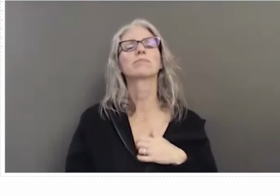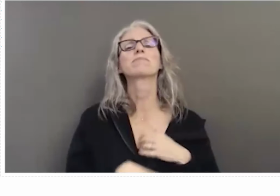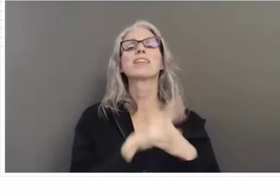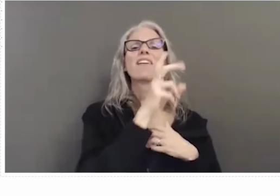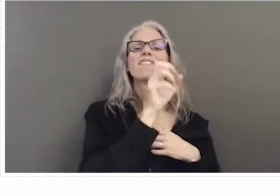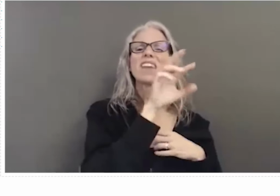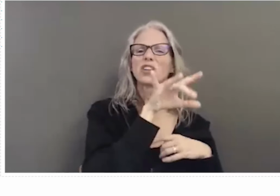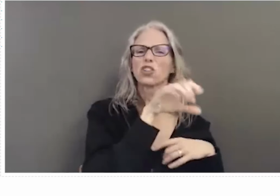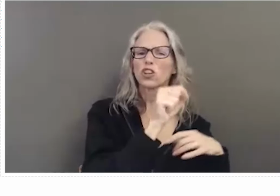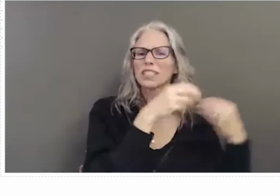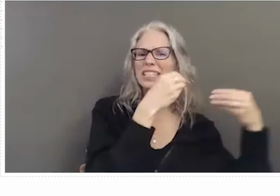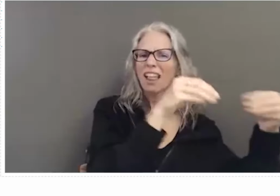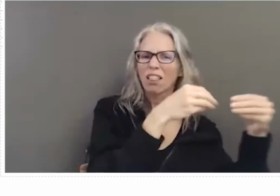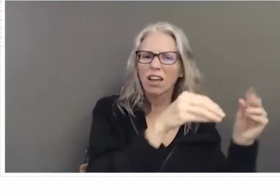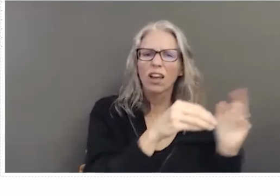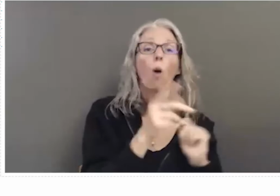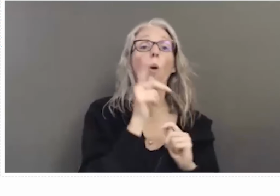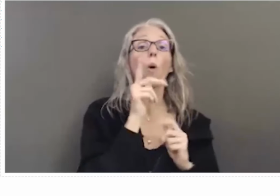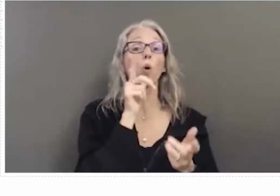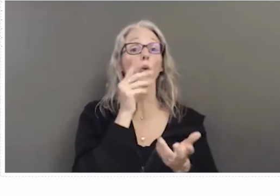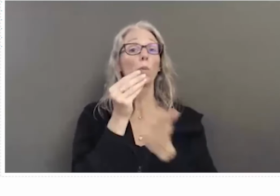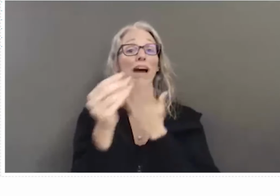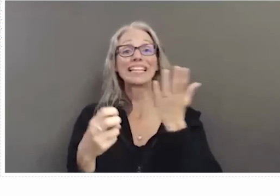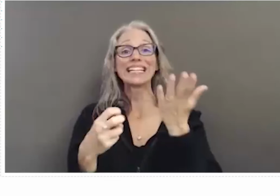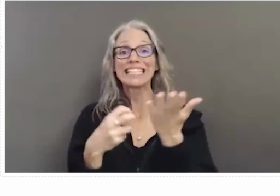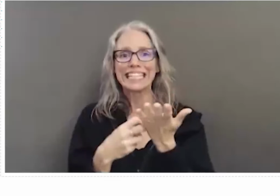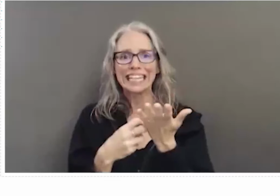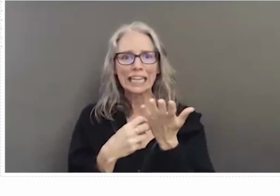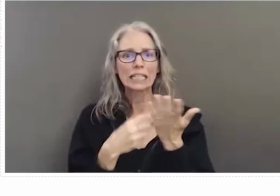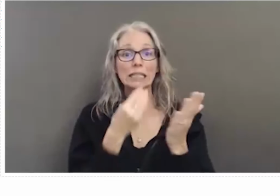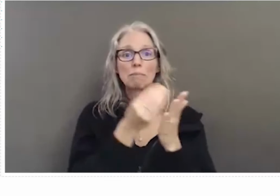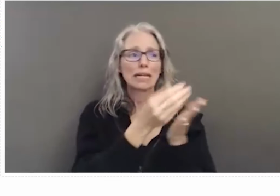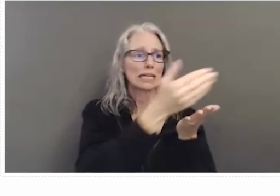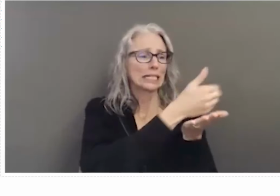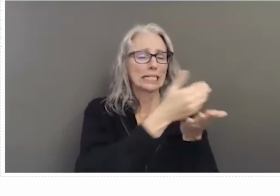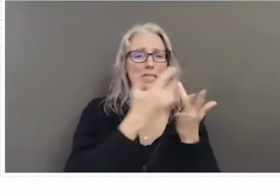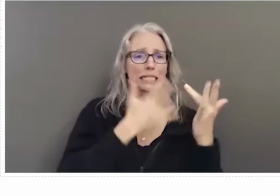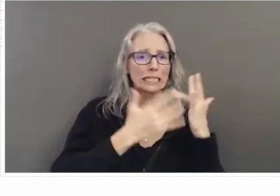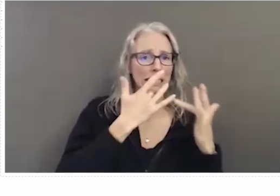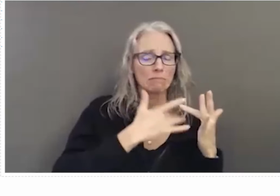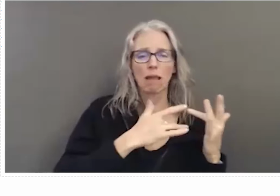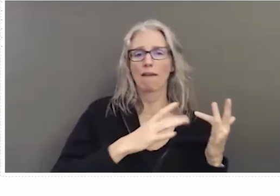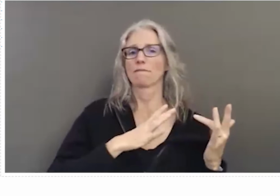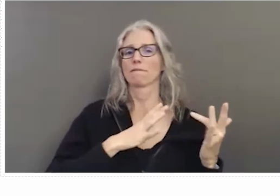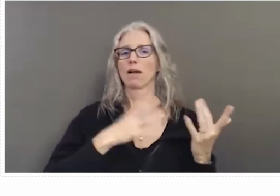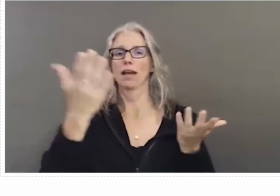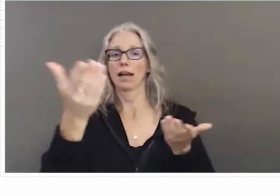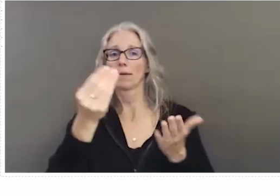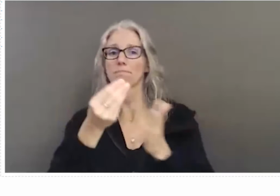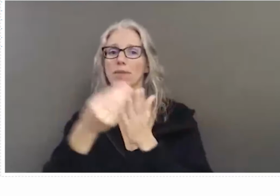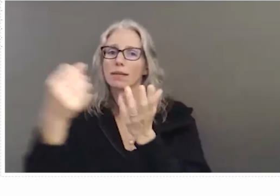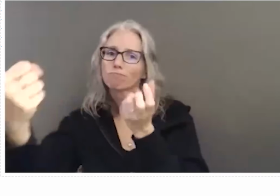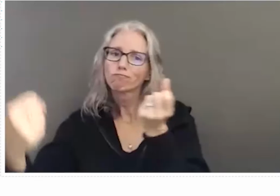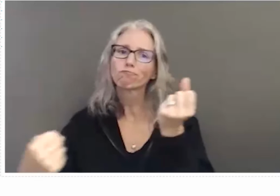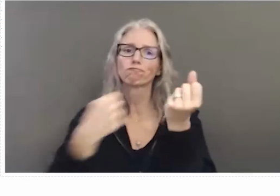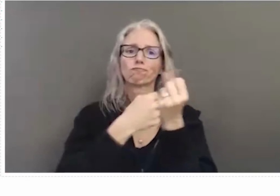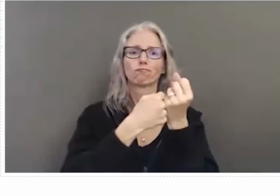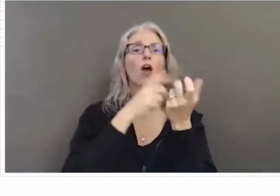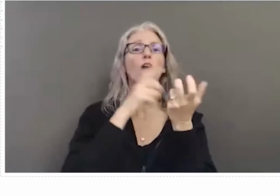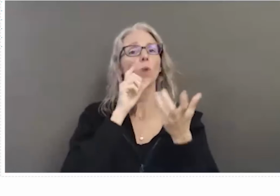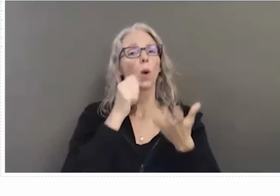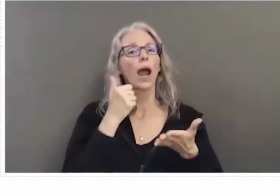cost on our ticket holders. And so we find ways where it serves the need of us in terms of creating and promoting our